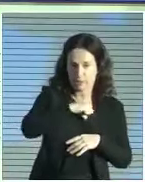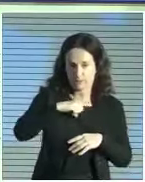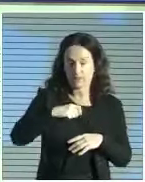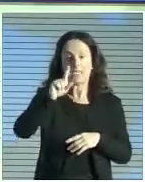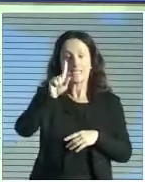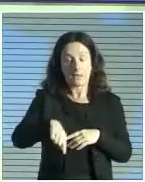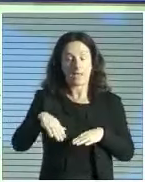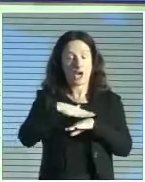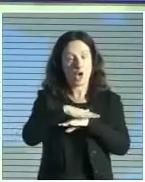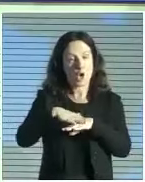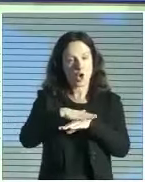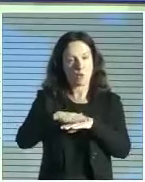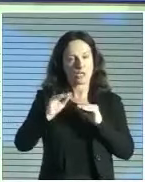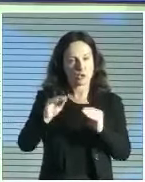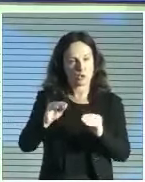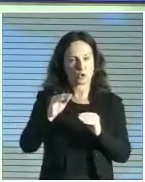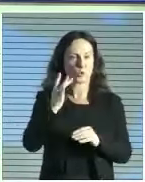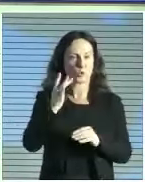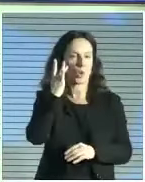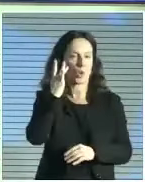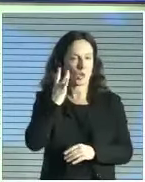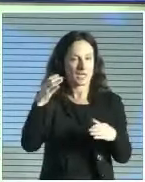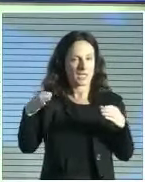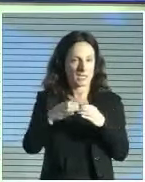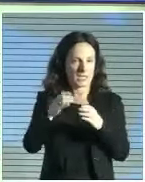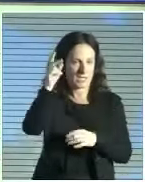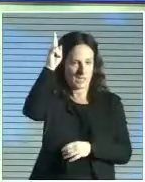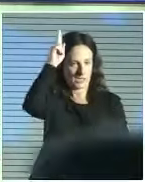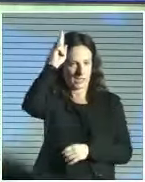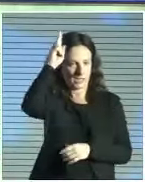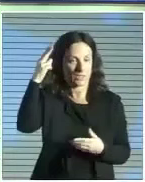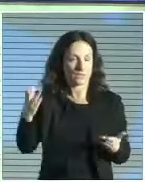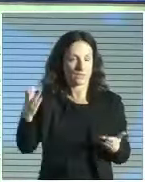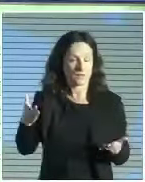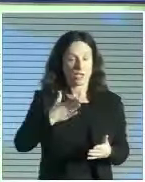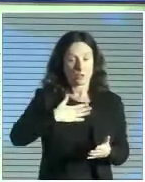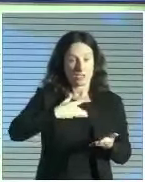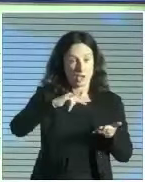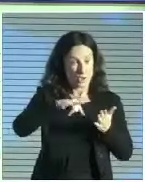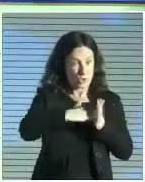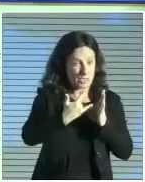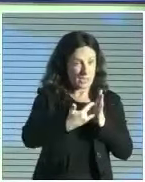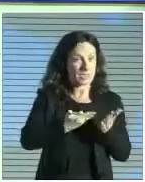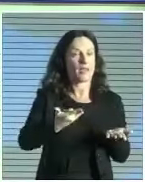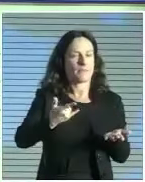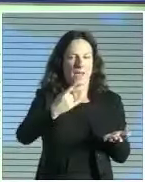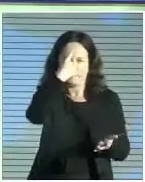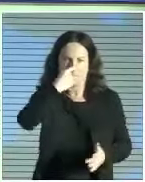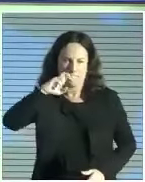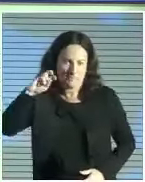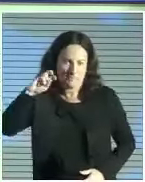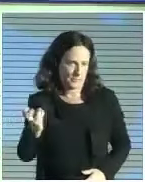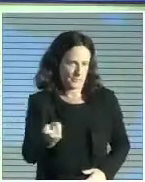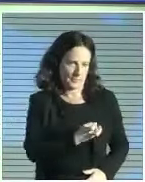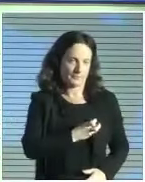work. So the level of complexity of our ecosystem is quite extensive. Where I would say that we